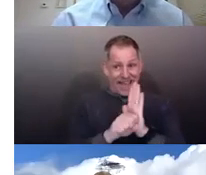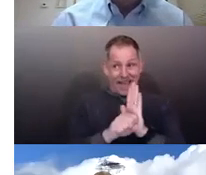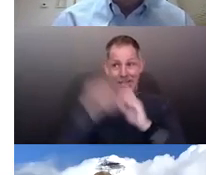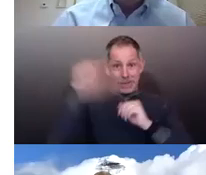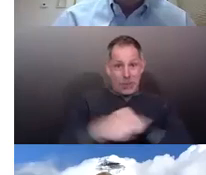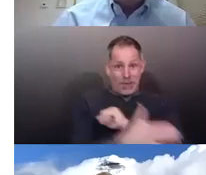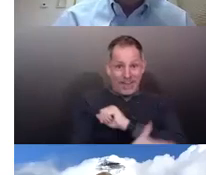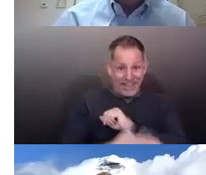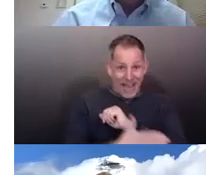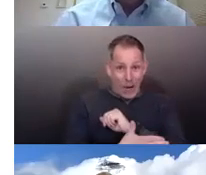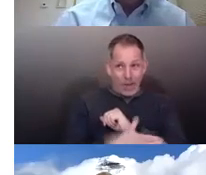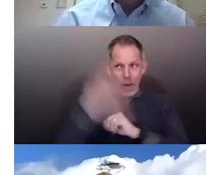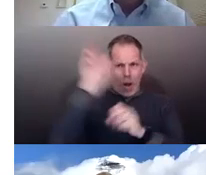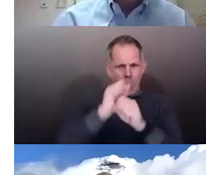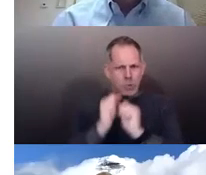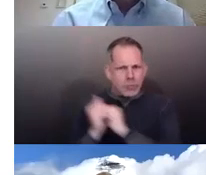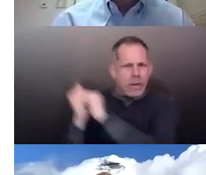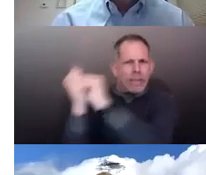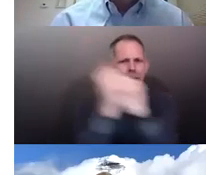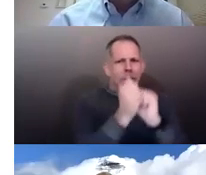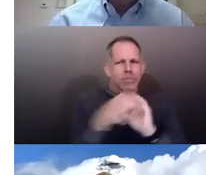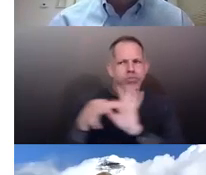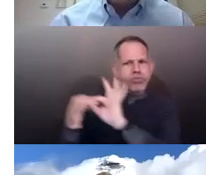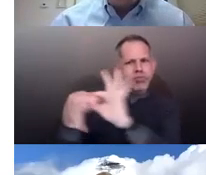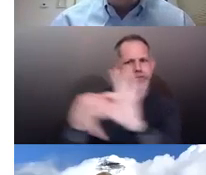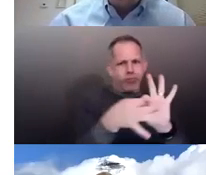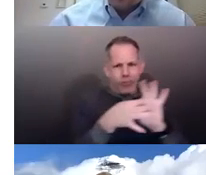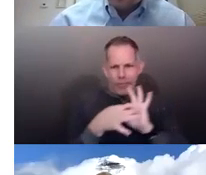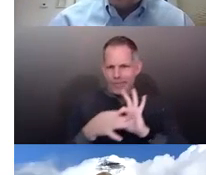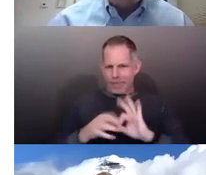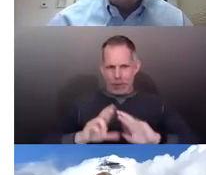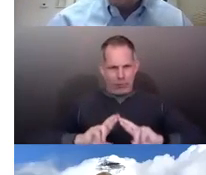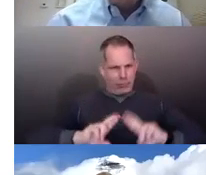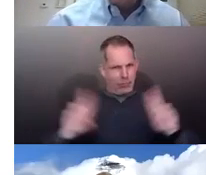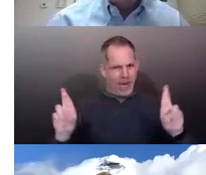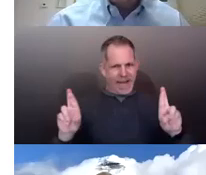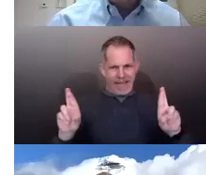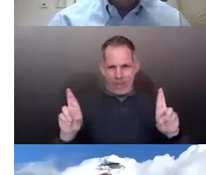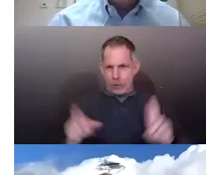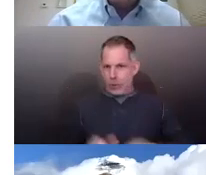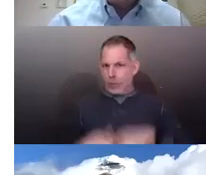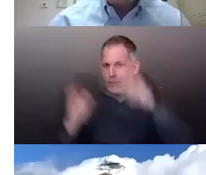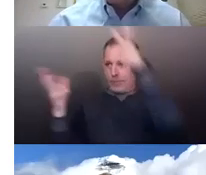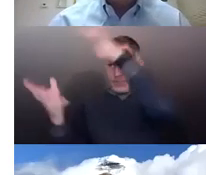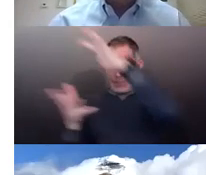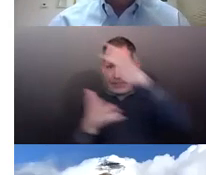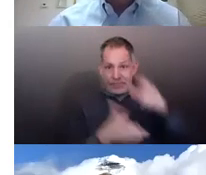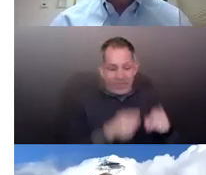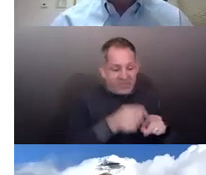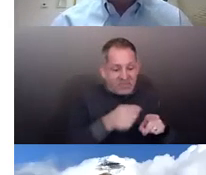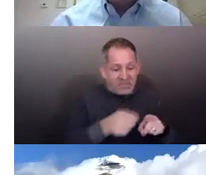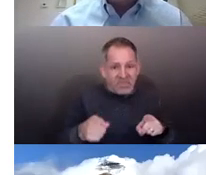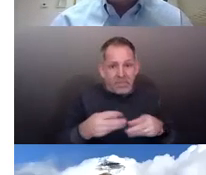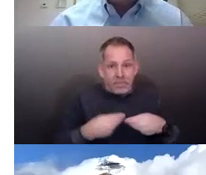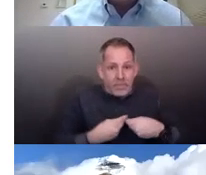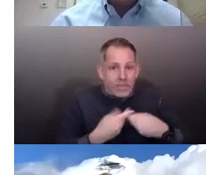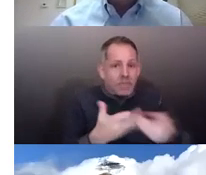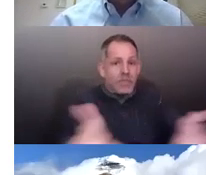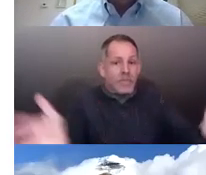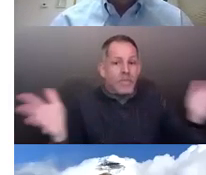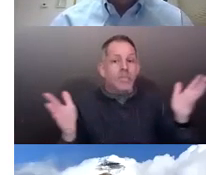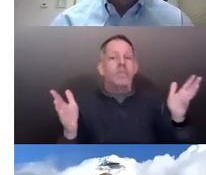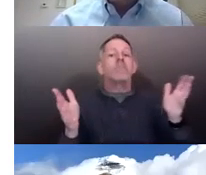for procurement and distribution. But it's going to be the healthcare system predominantly, if not exclusively, that